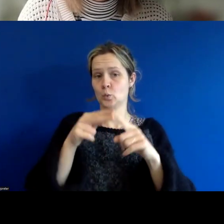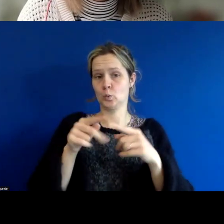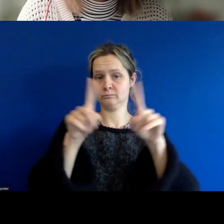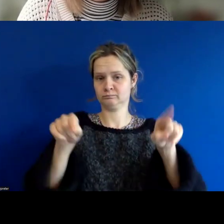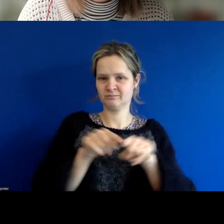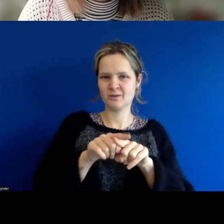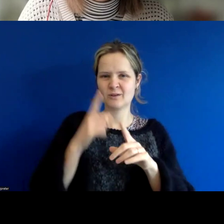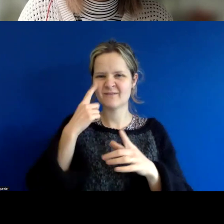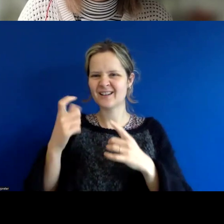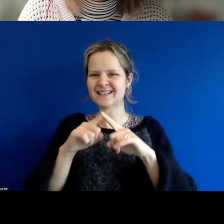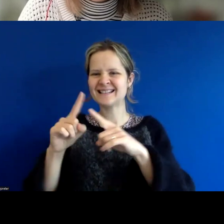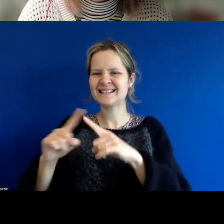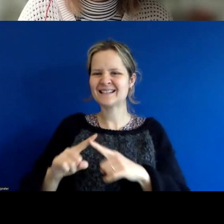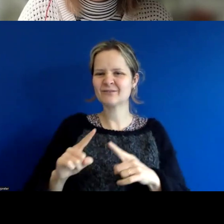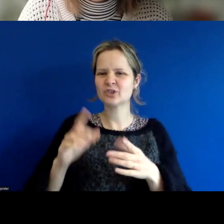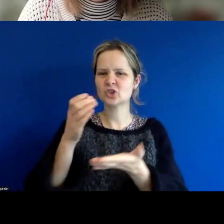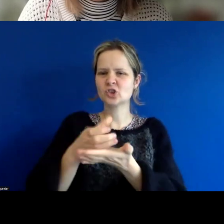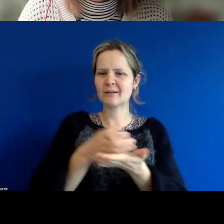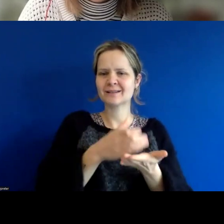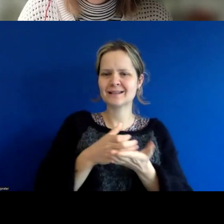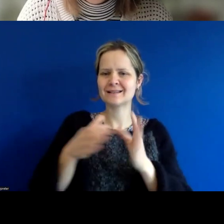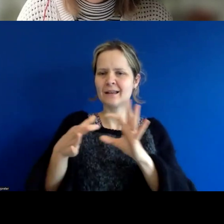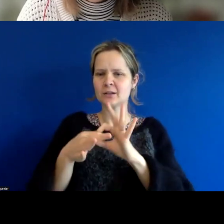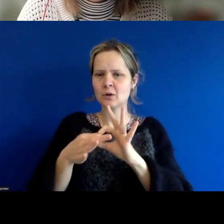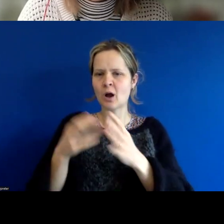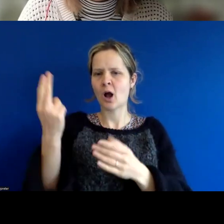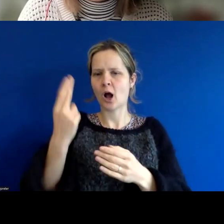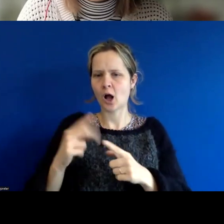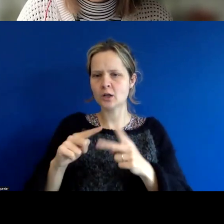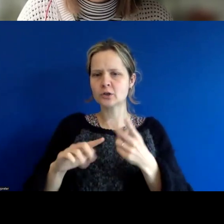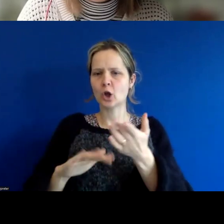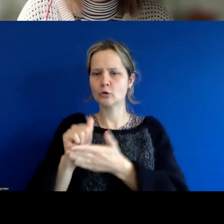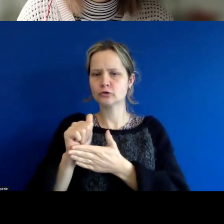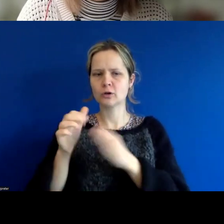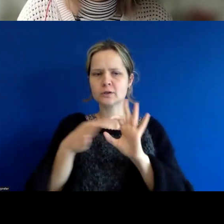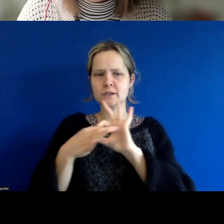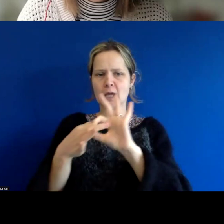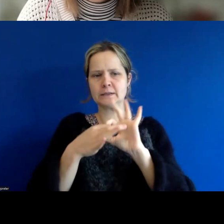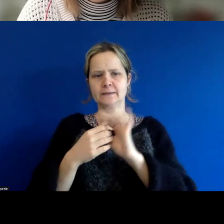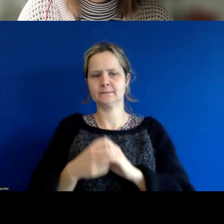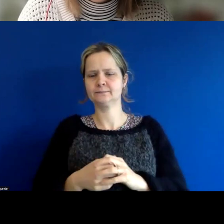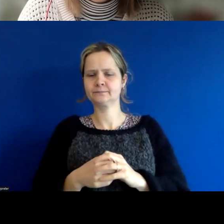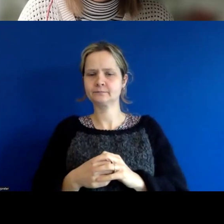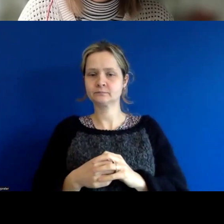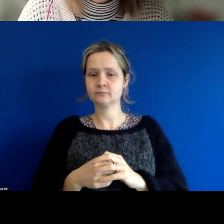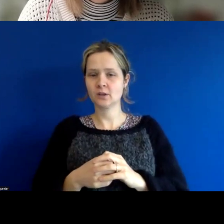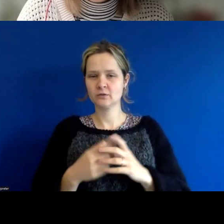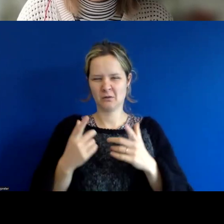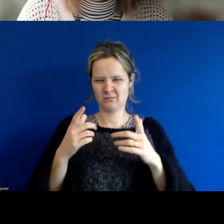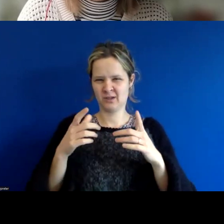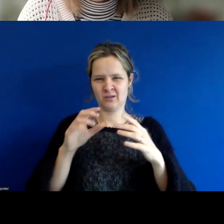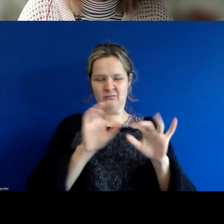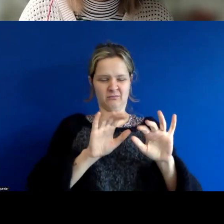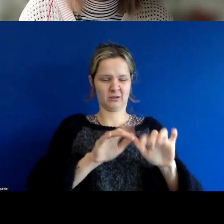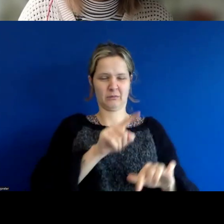different charities from the arts, culture and heritage and science sector. So you could map them onto the map, navigate to the place you're interested in, and